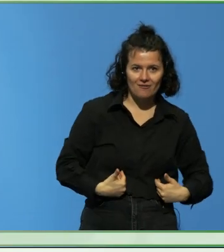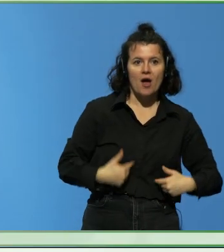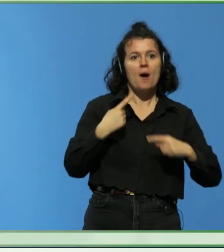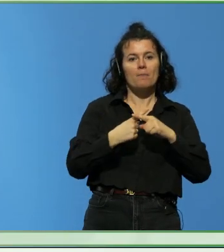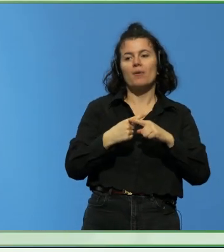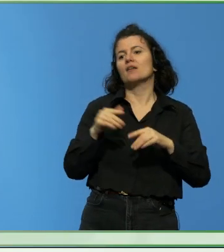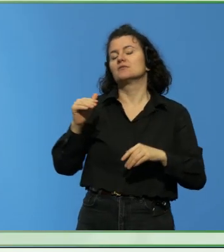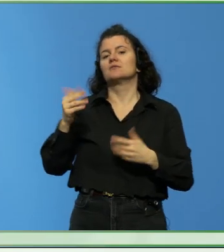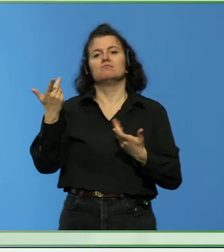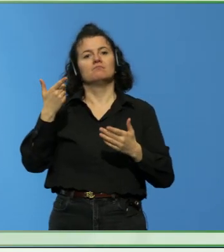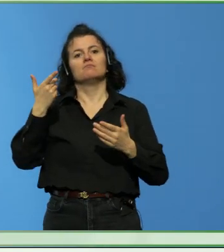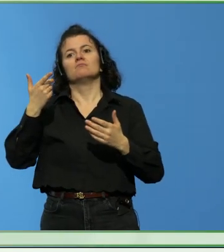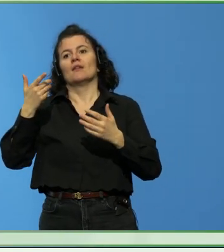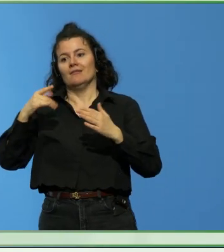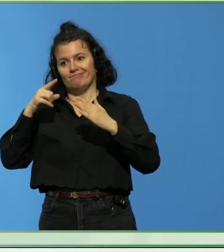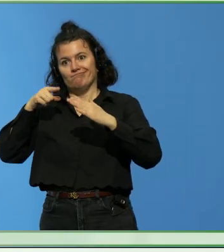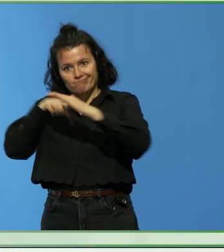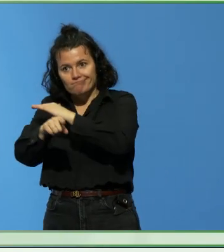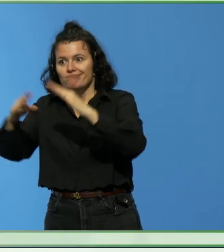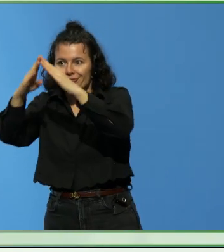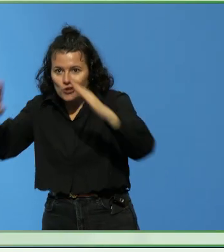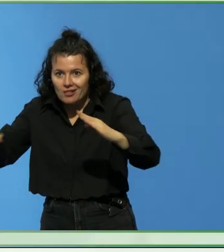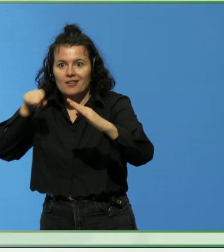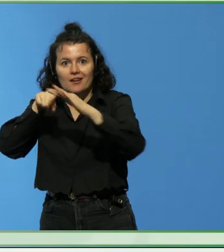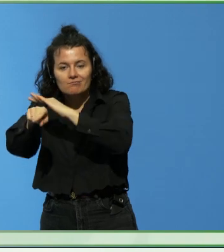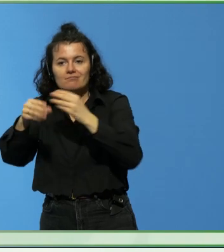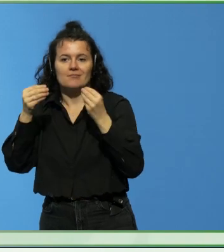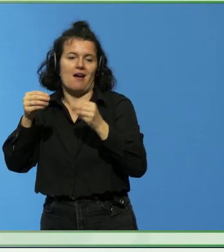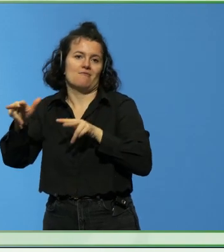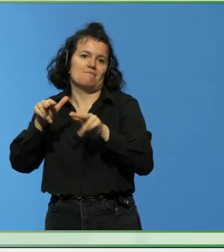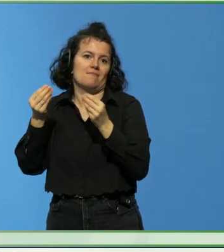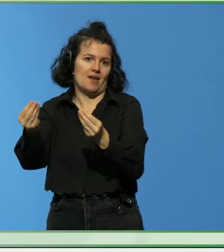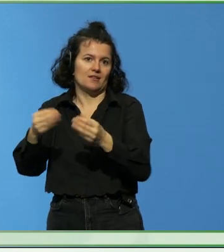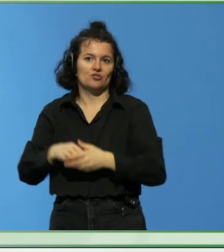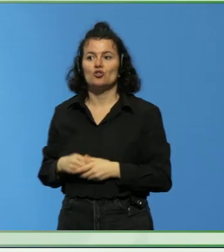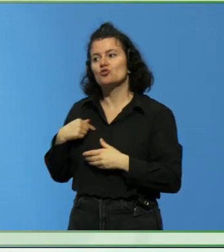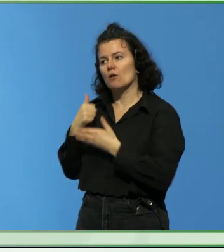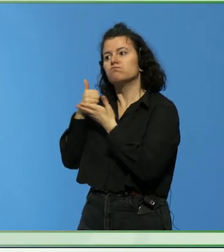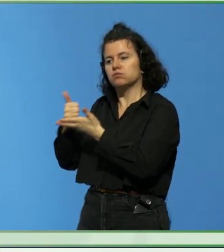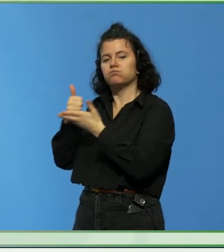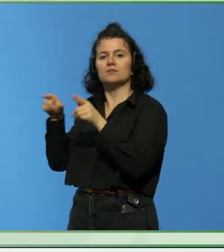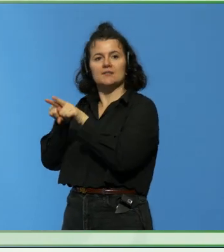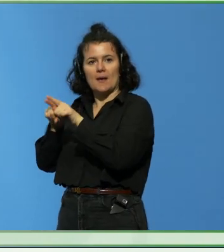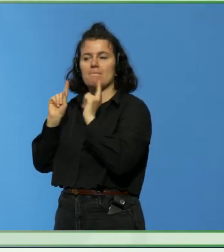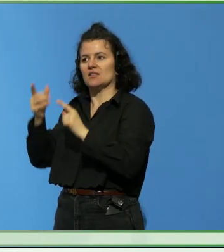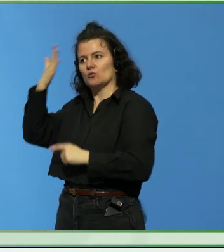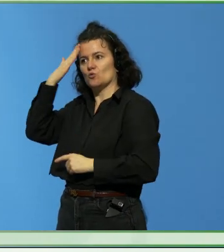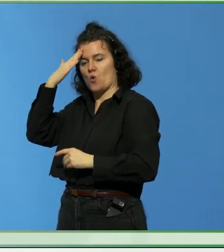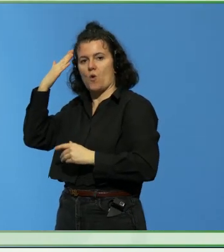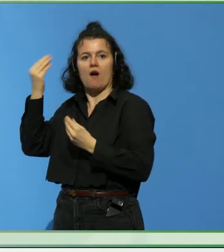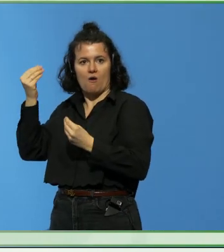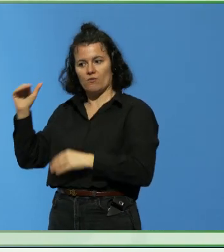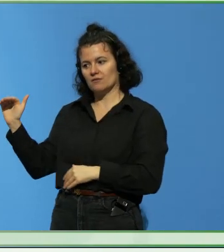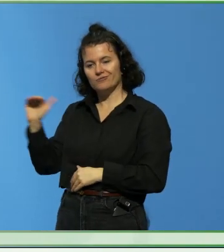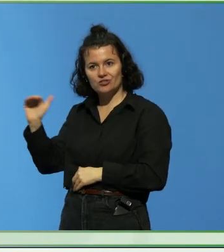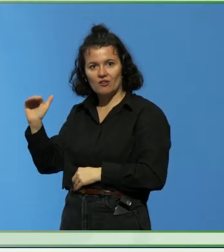with intellectual disabilities menstruation. And the campaign focuses on two characters. Vienna,